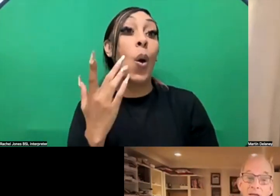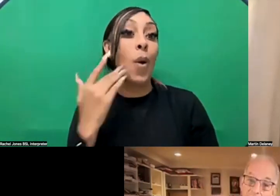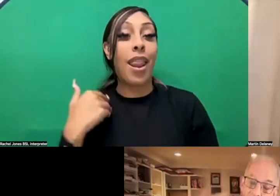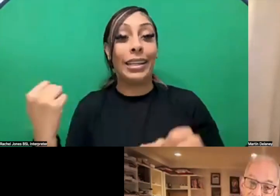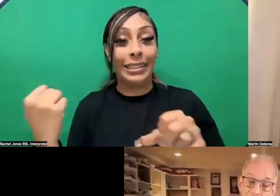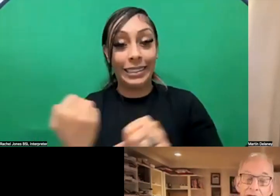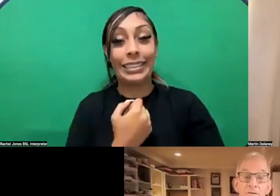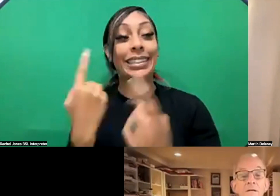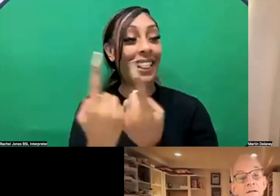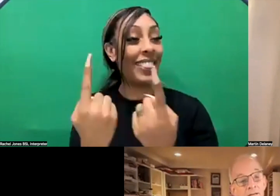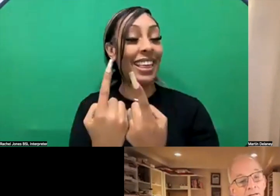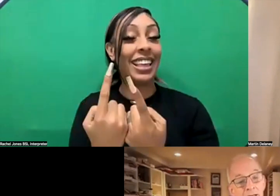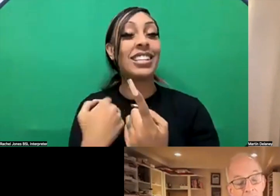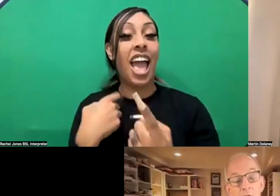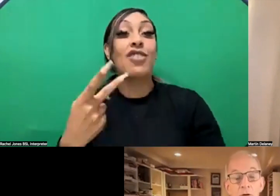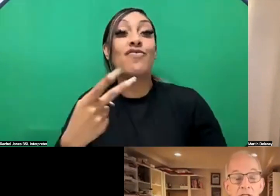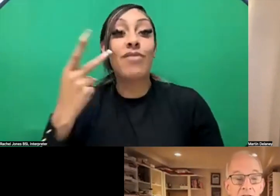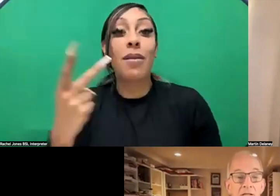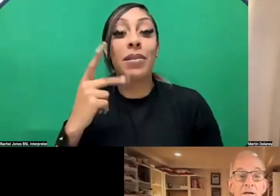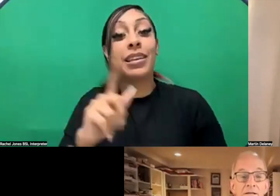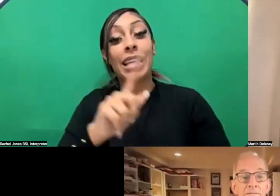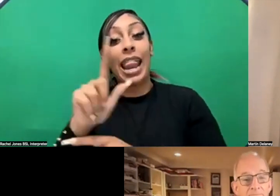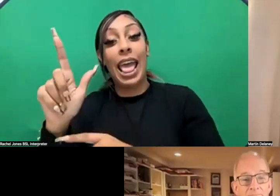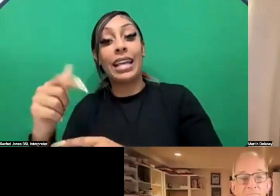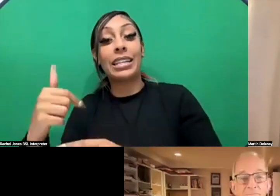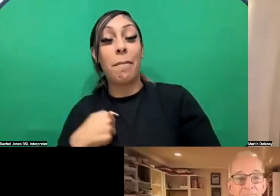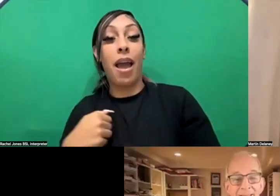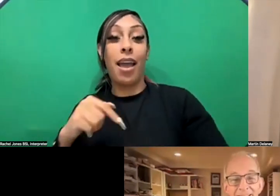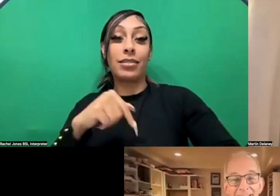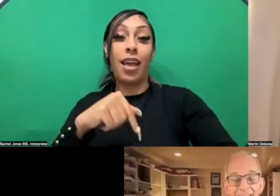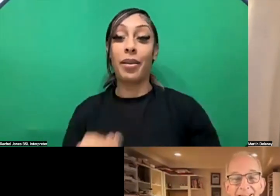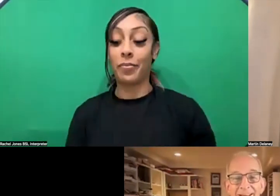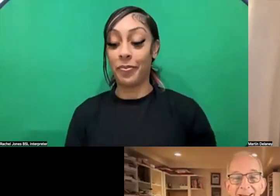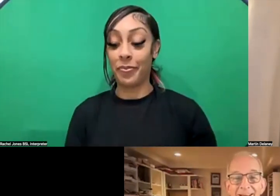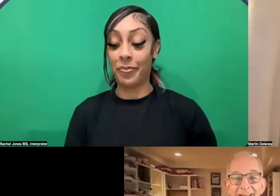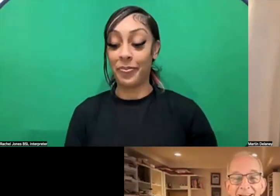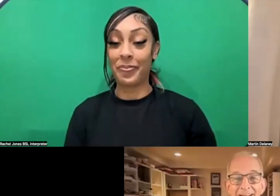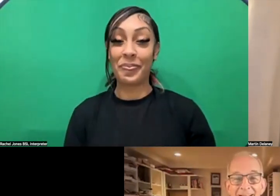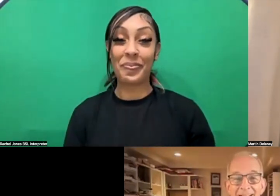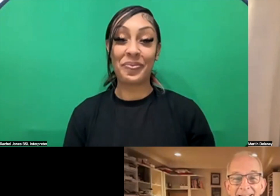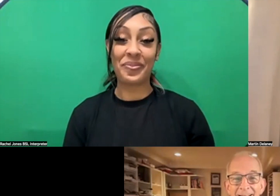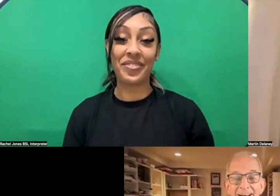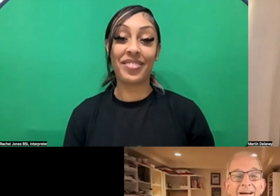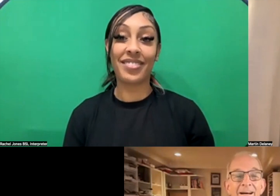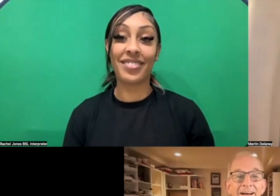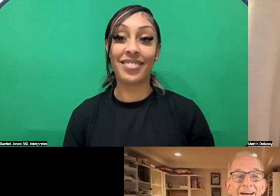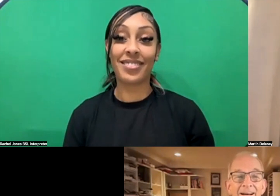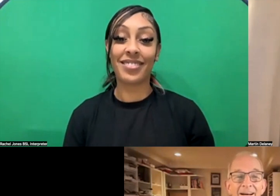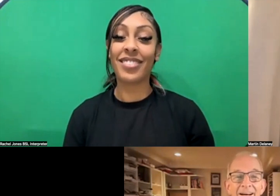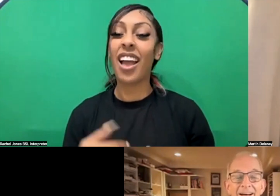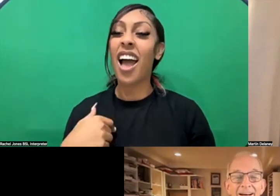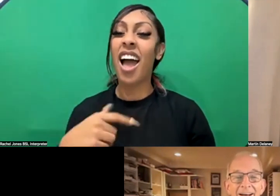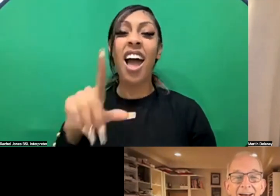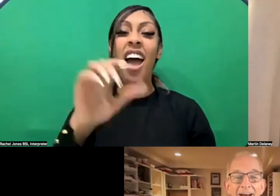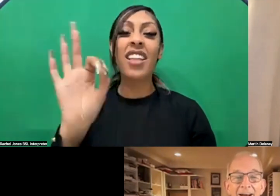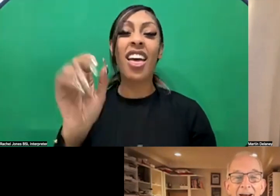that I recreated later at low cost in the Adrenaline. As I said, I failed to write down what that album was that he